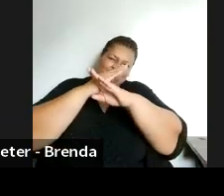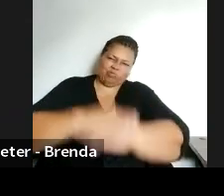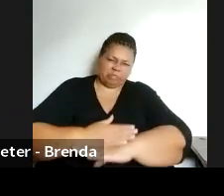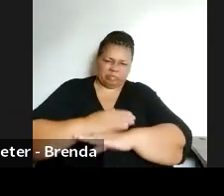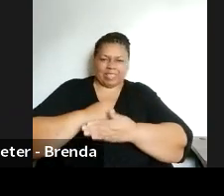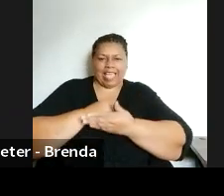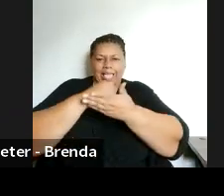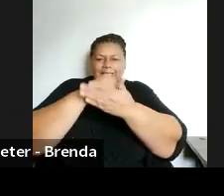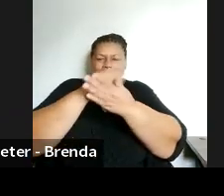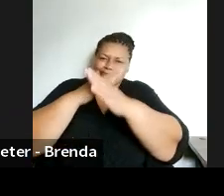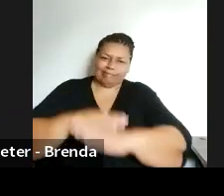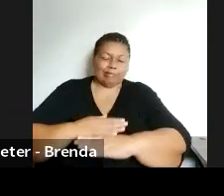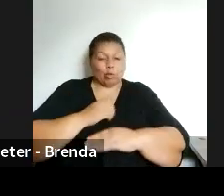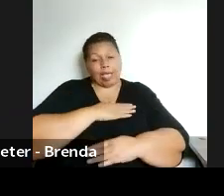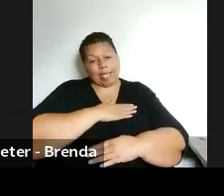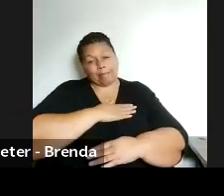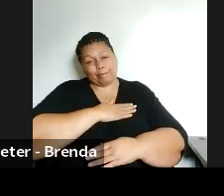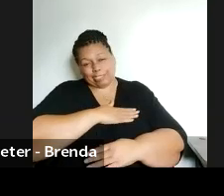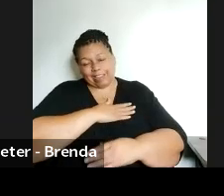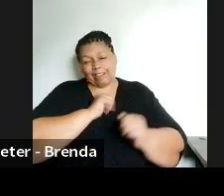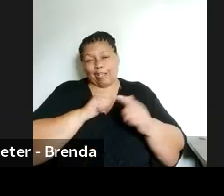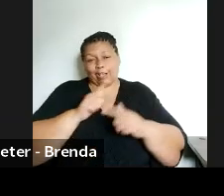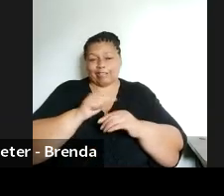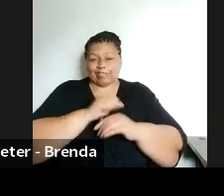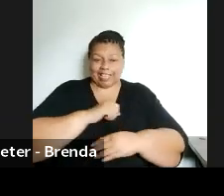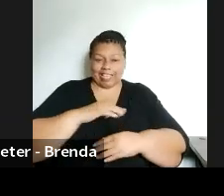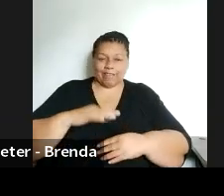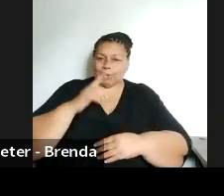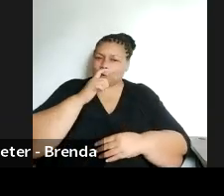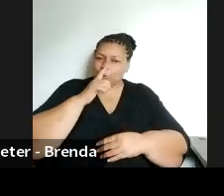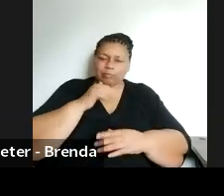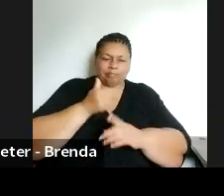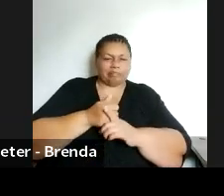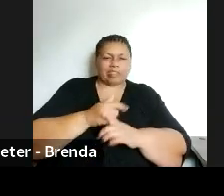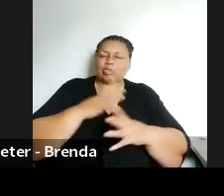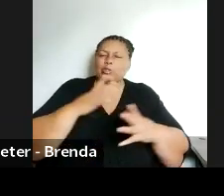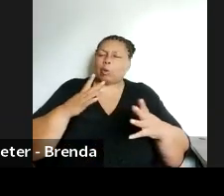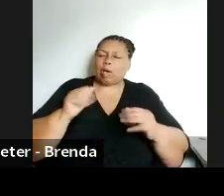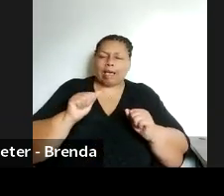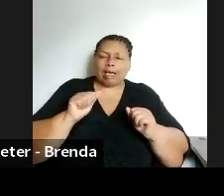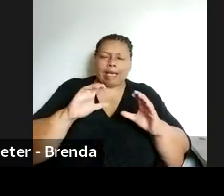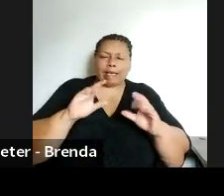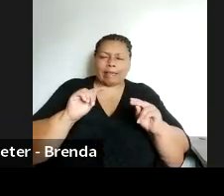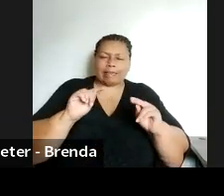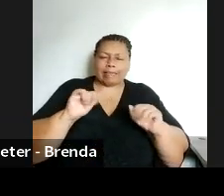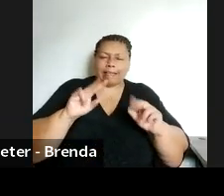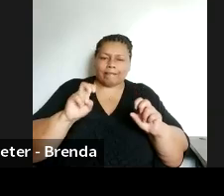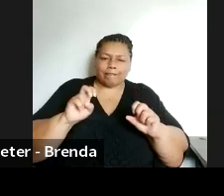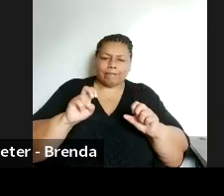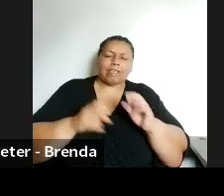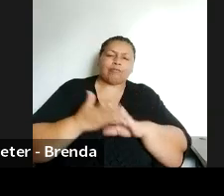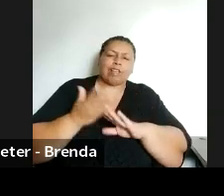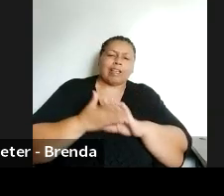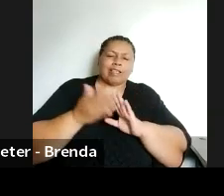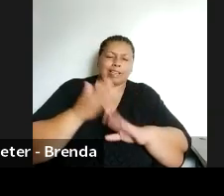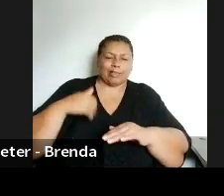all of our staff that have been so active with running the youth programs, but also all of the youth that have